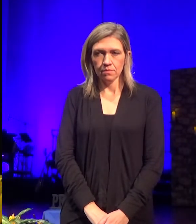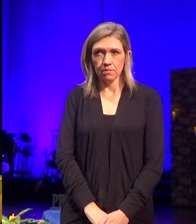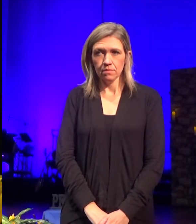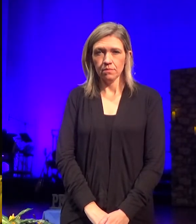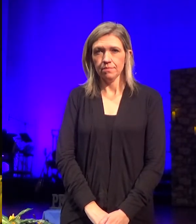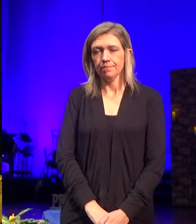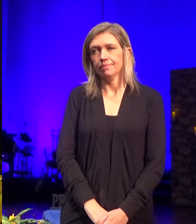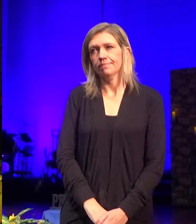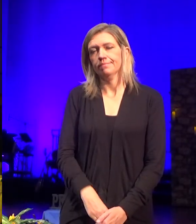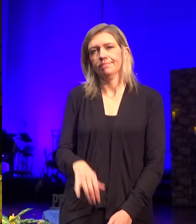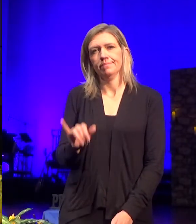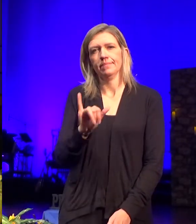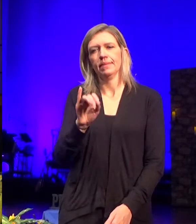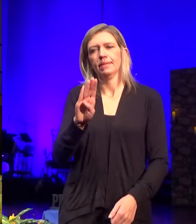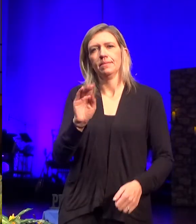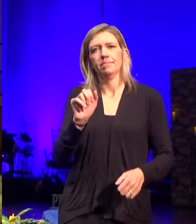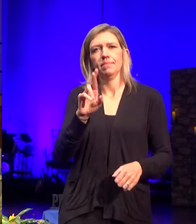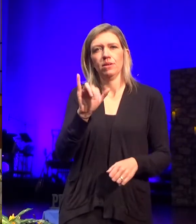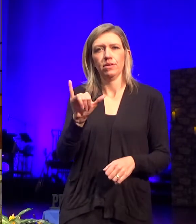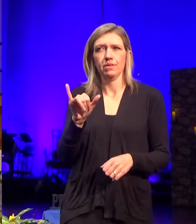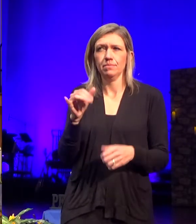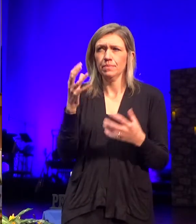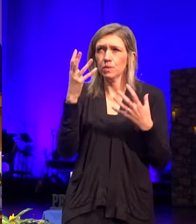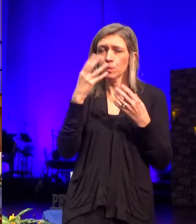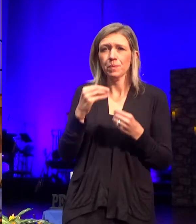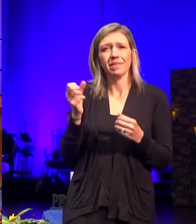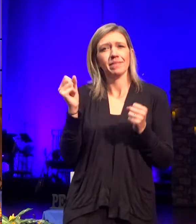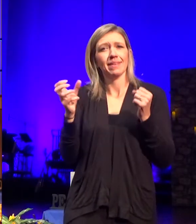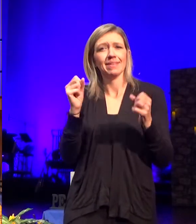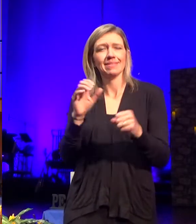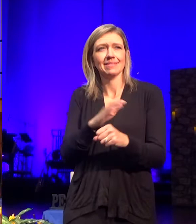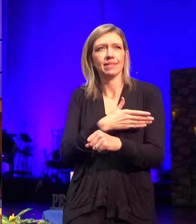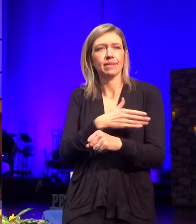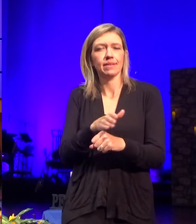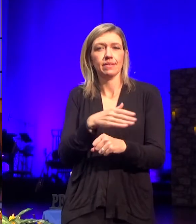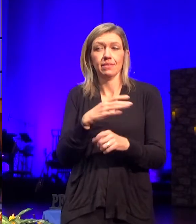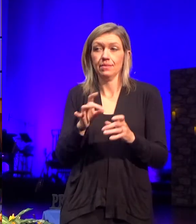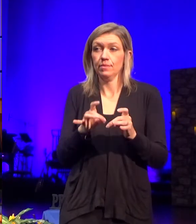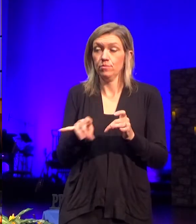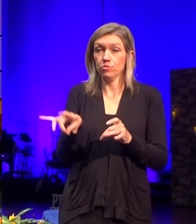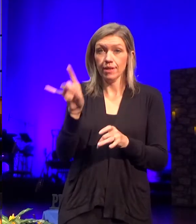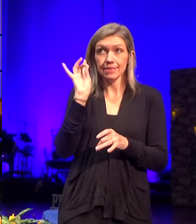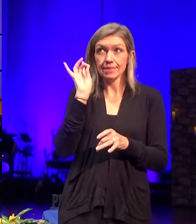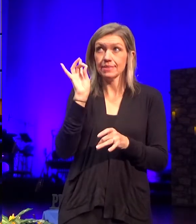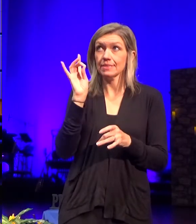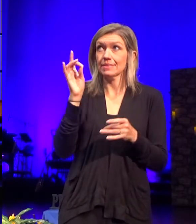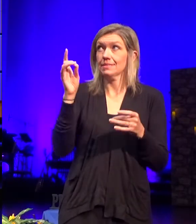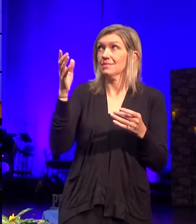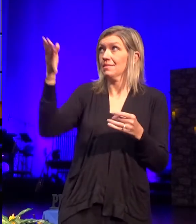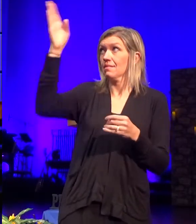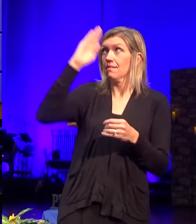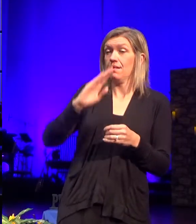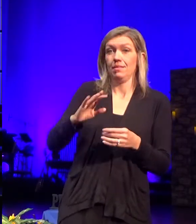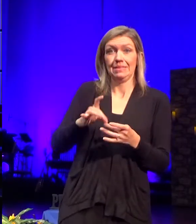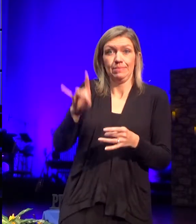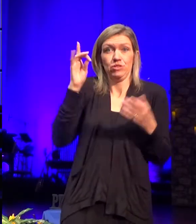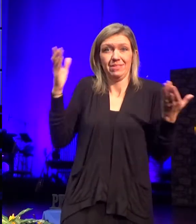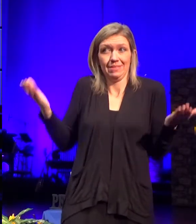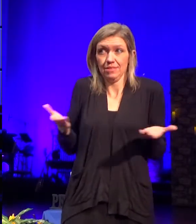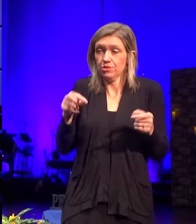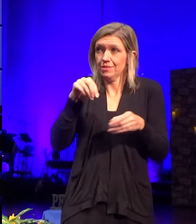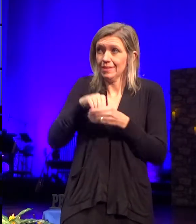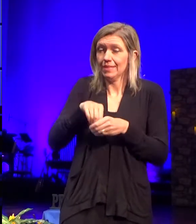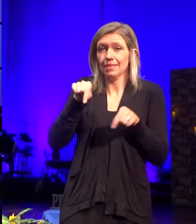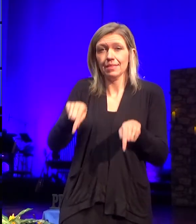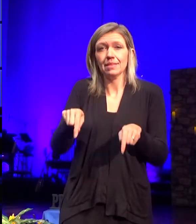As Barry so beautifully sang, the presence of Spirit, Almighty God, is in